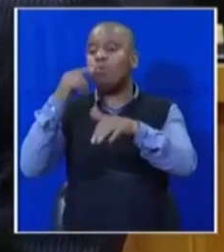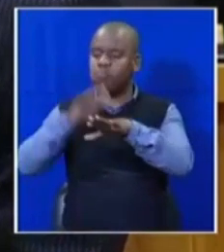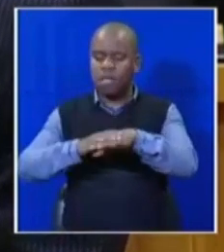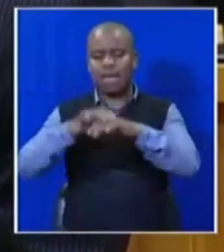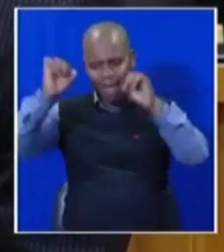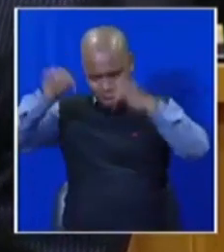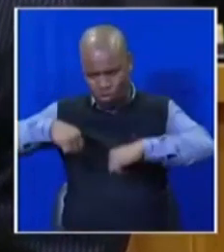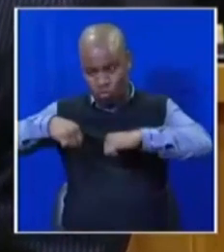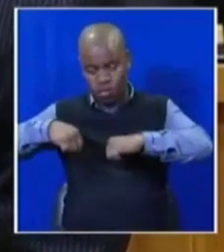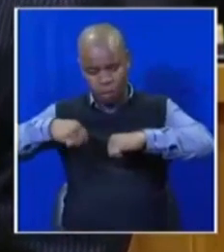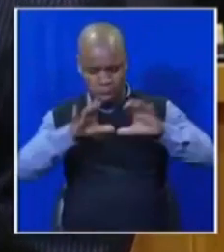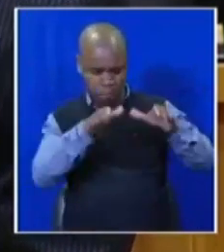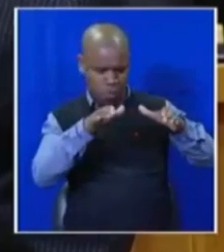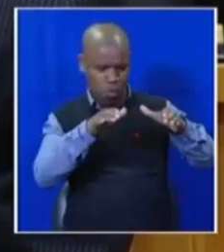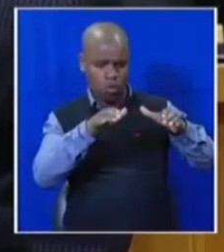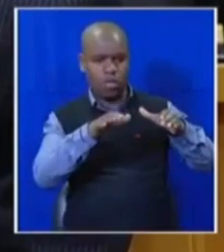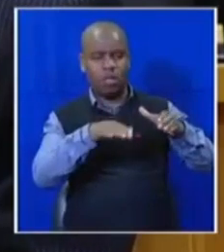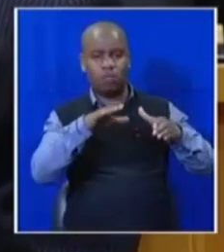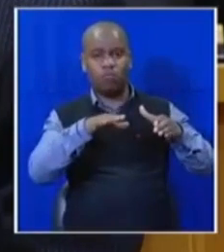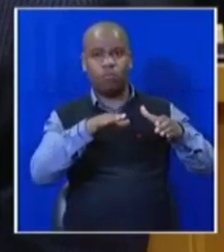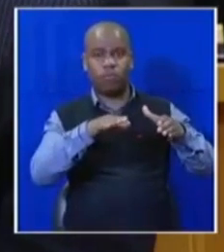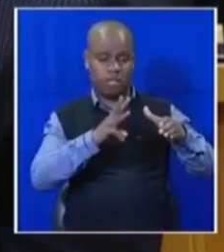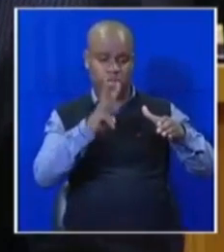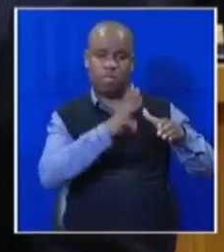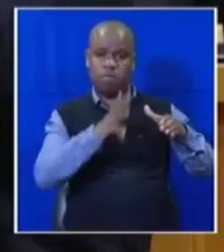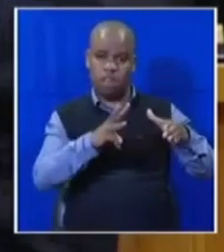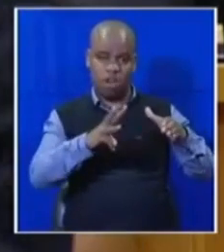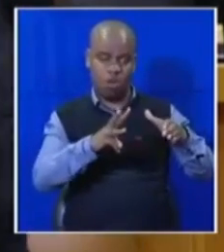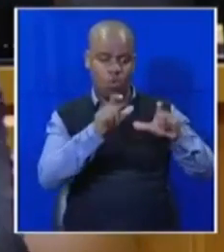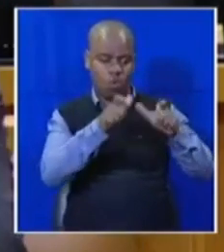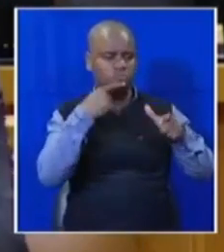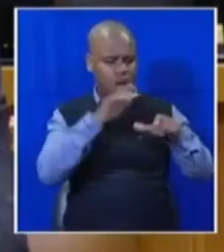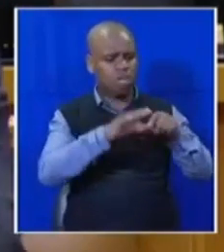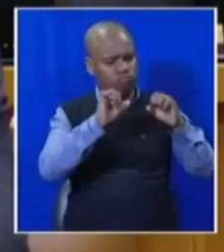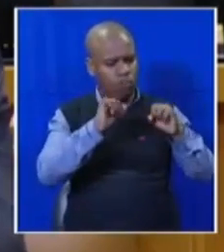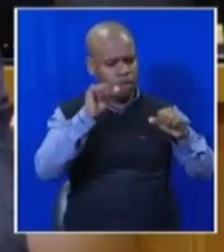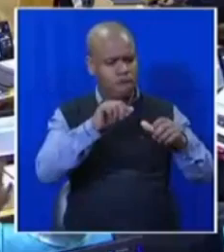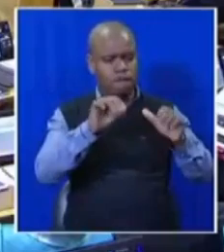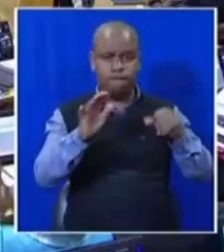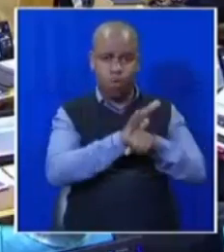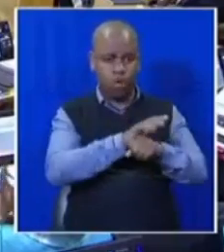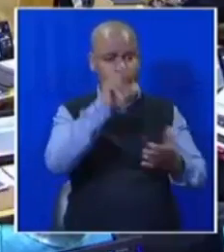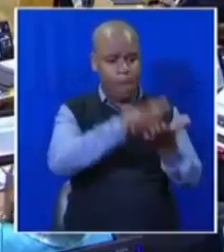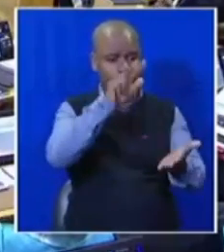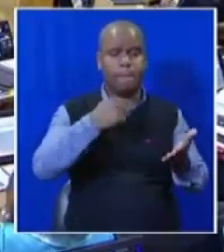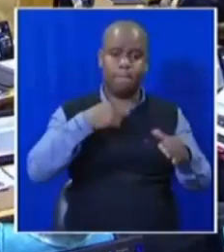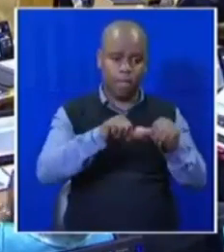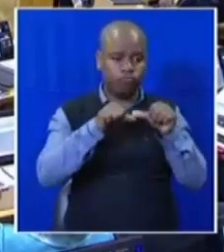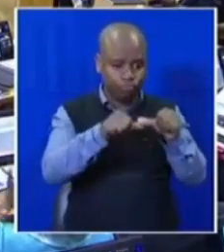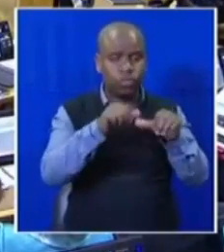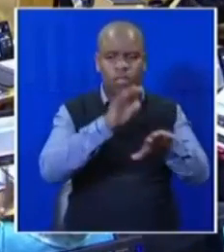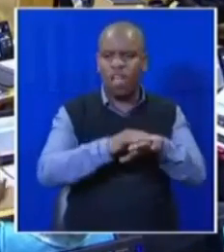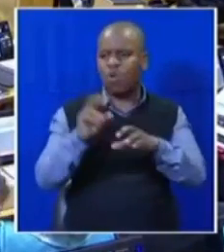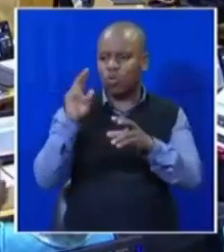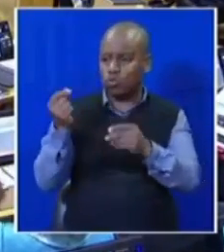this disciplinary committee up and going so we can bring some decorum back to the House. Honorable Mbata and Honorable Van der